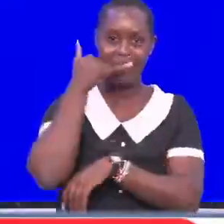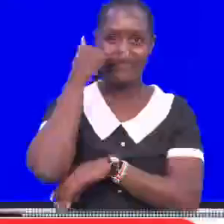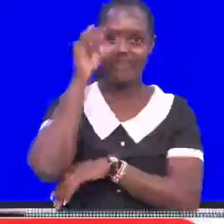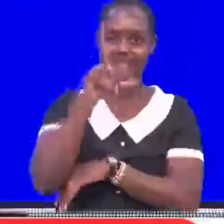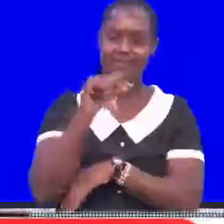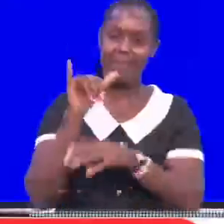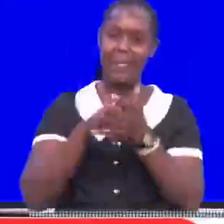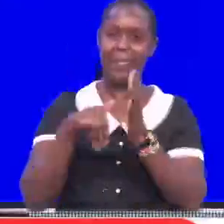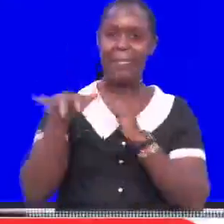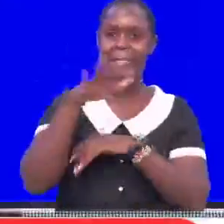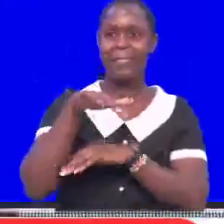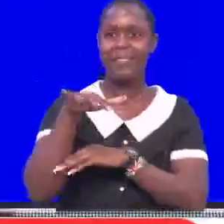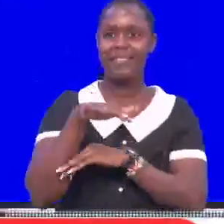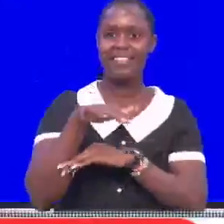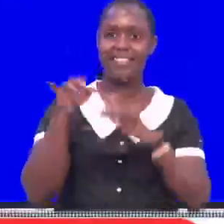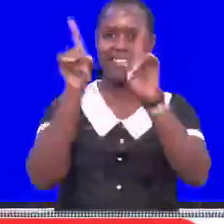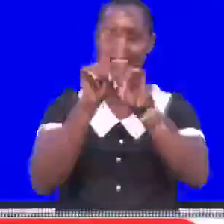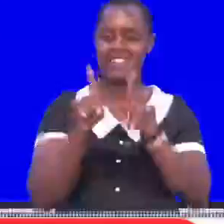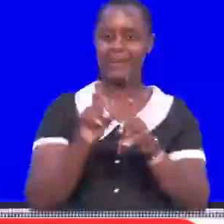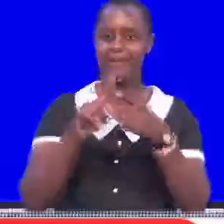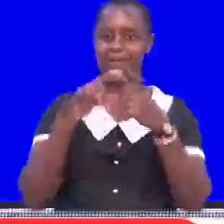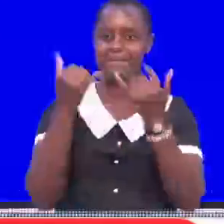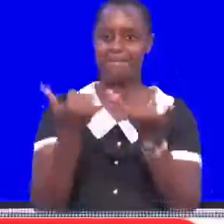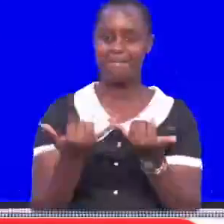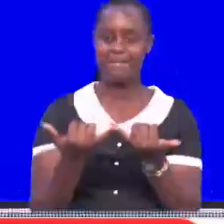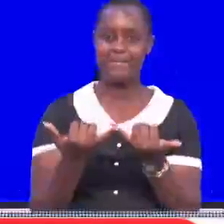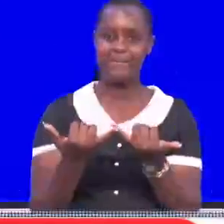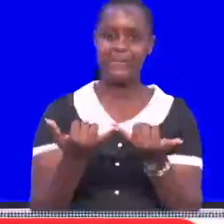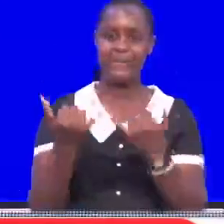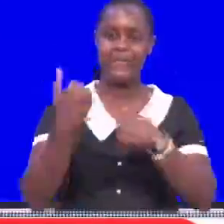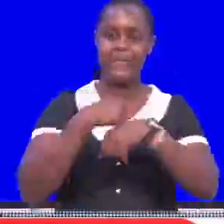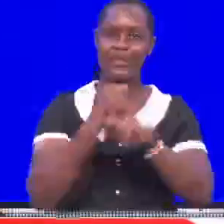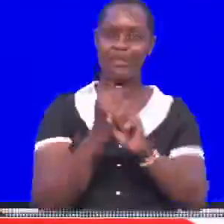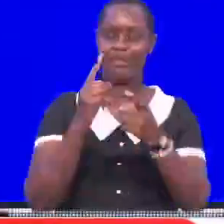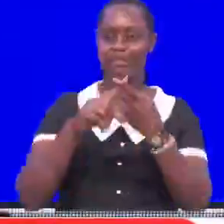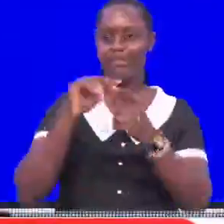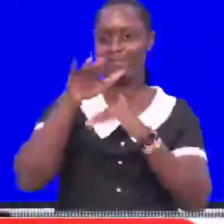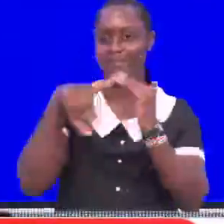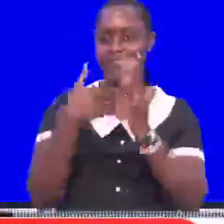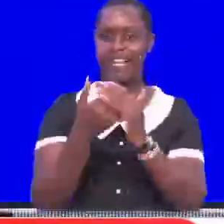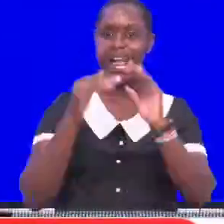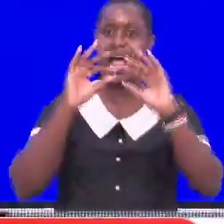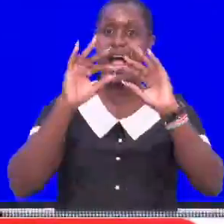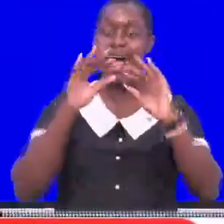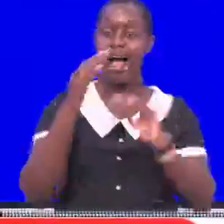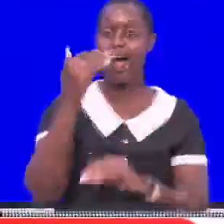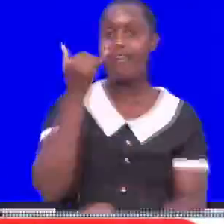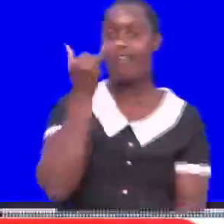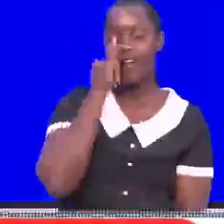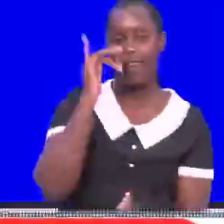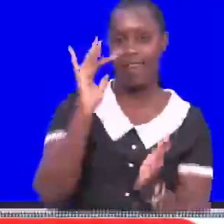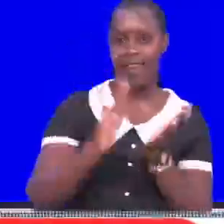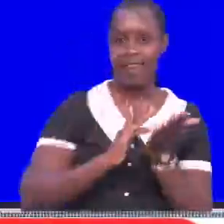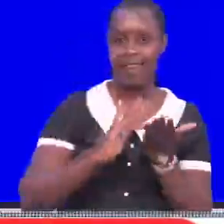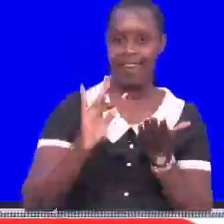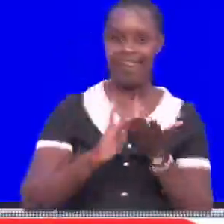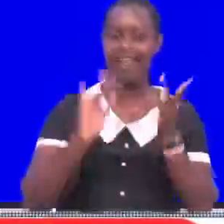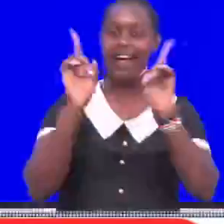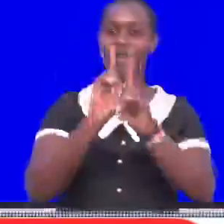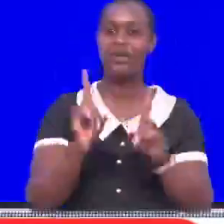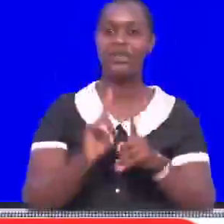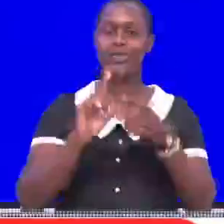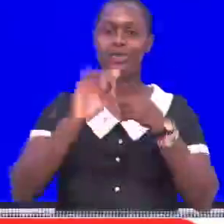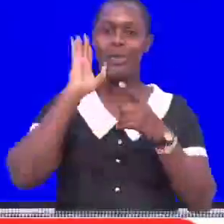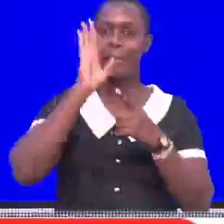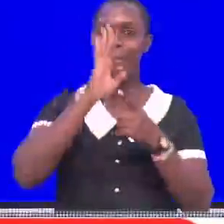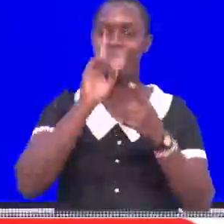space. The launch of a locally assembled smart device is a brilliant milestone in and